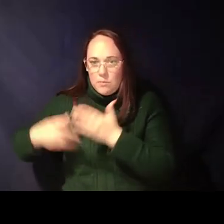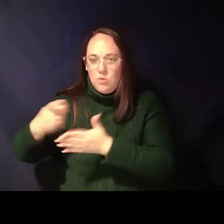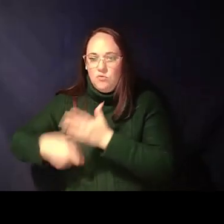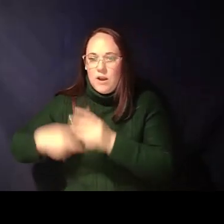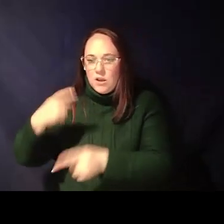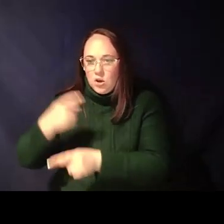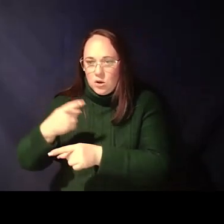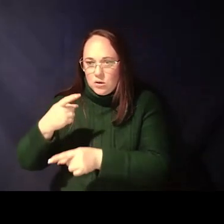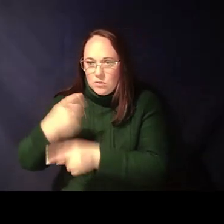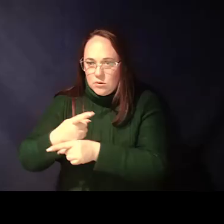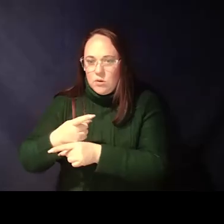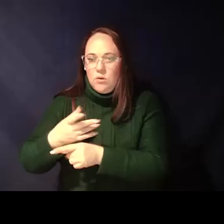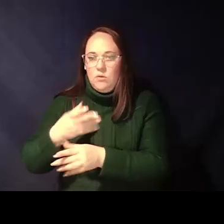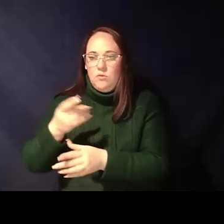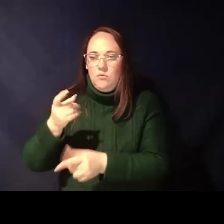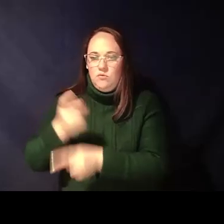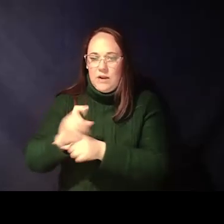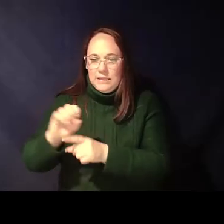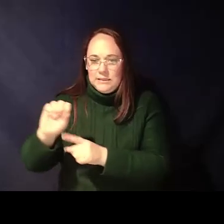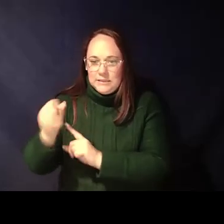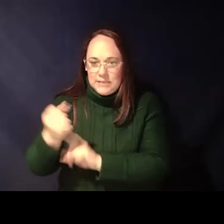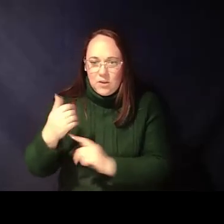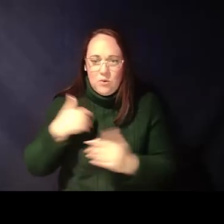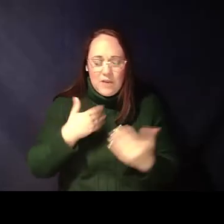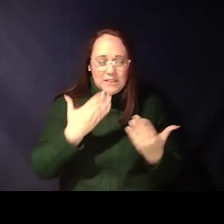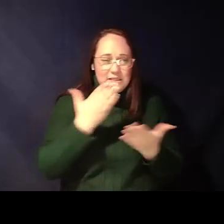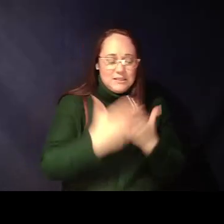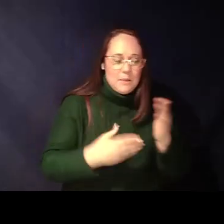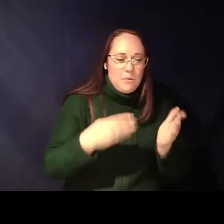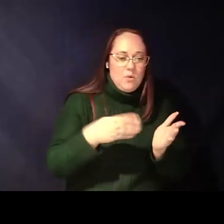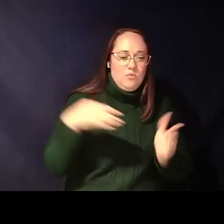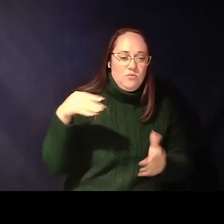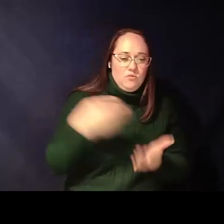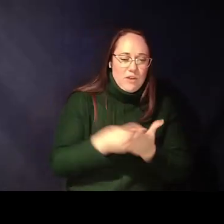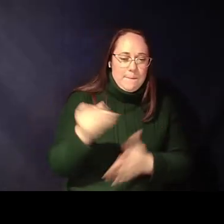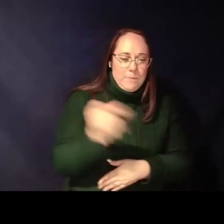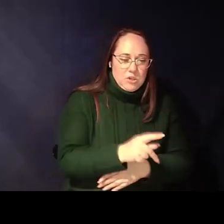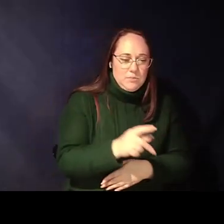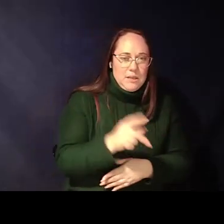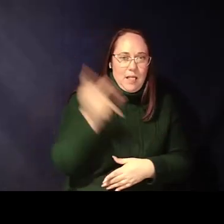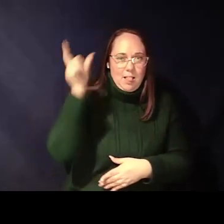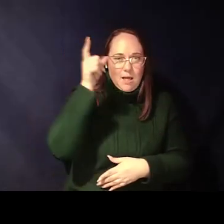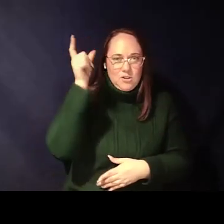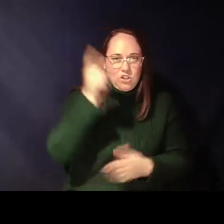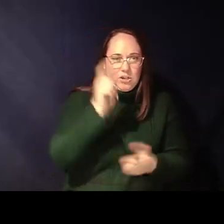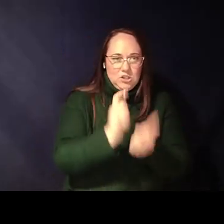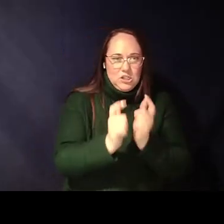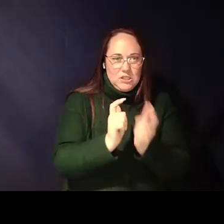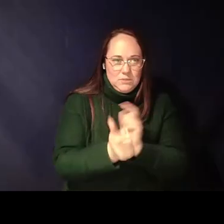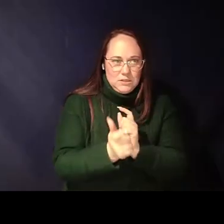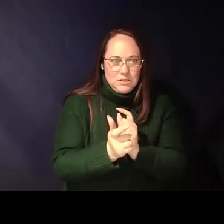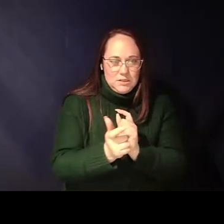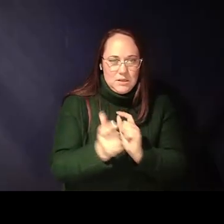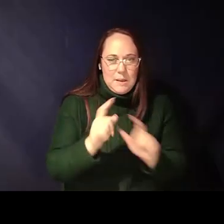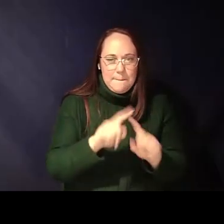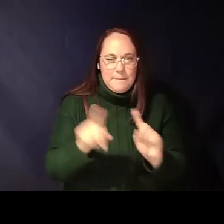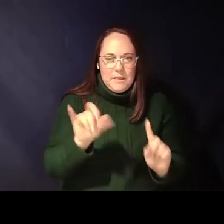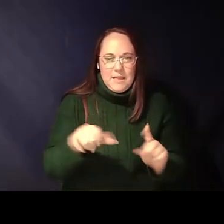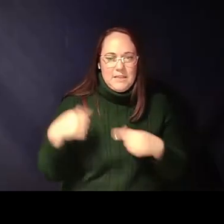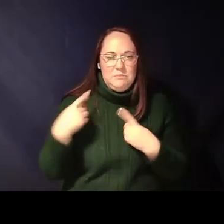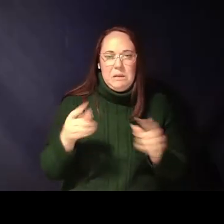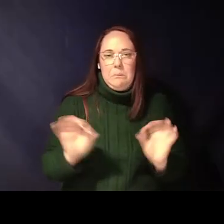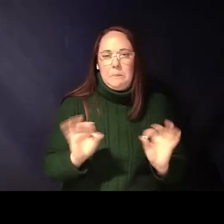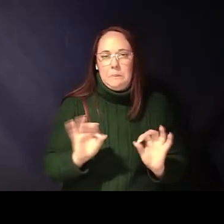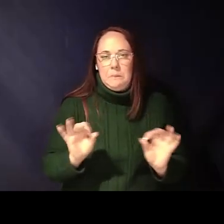setting, really good. We've had some reimbursement logic adjustments, but that's been a minor part.